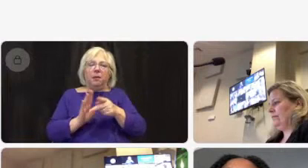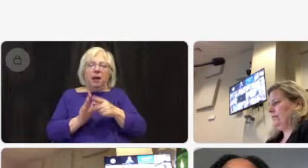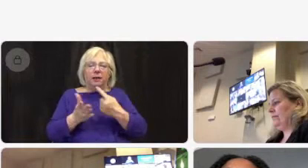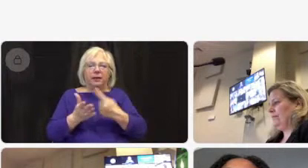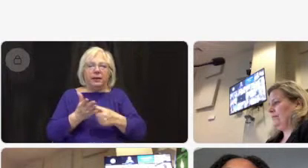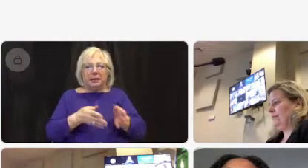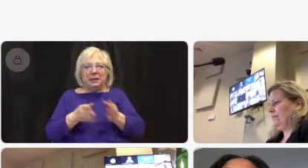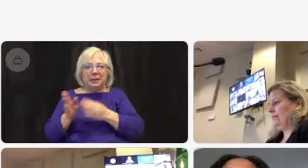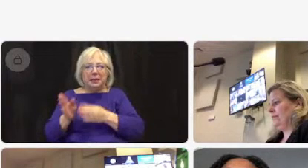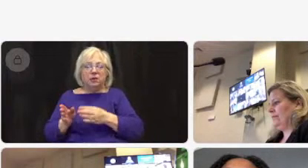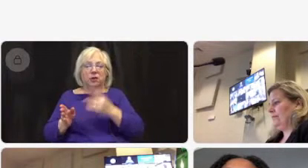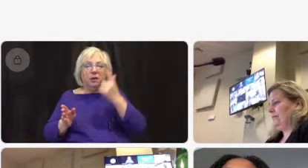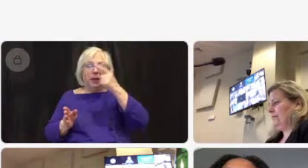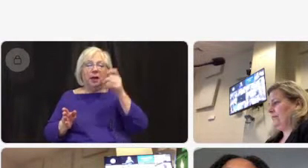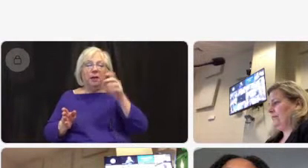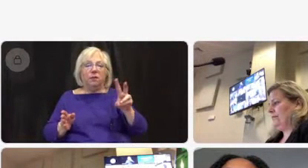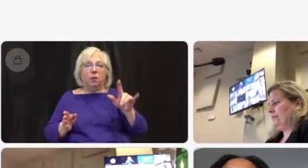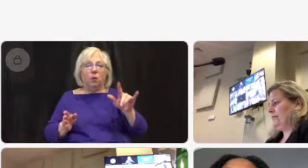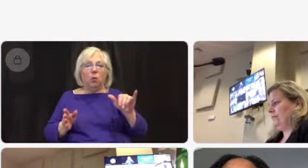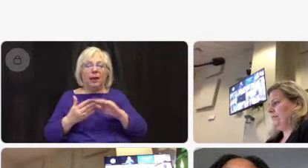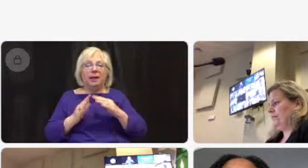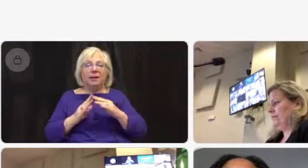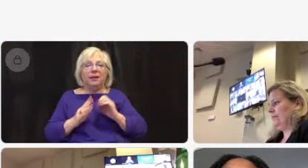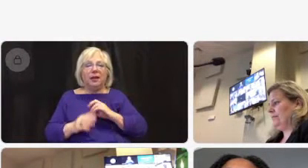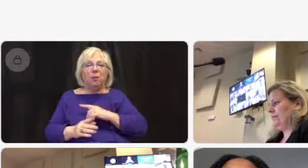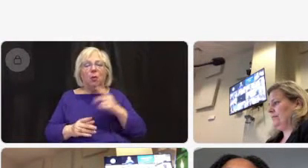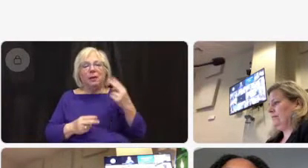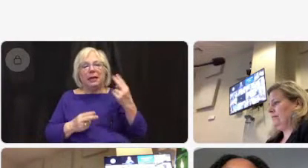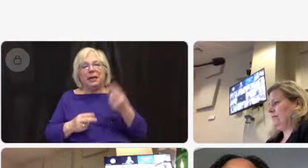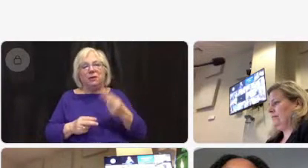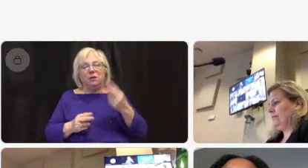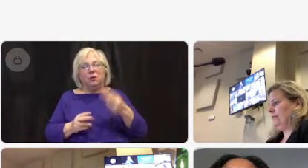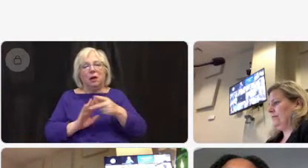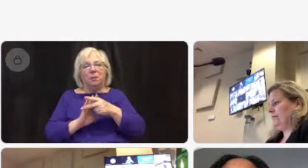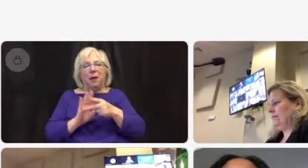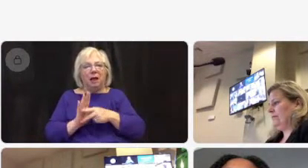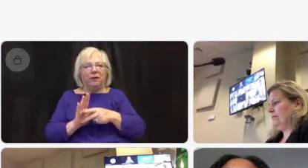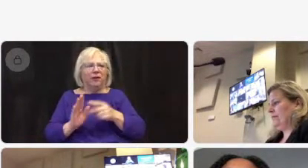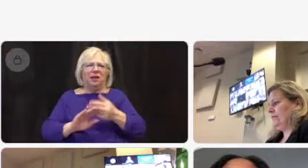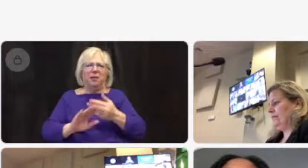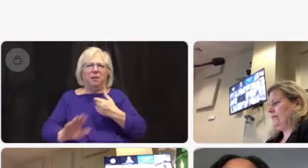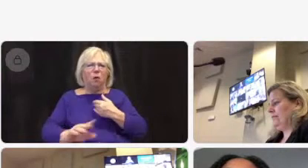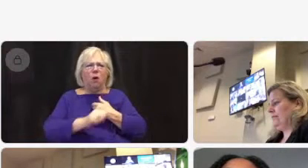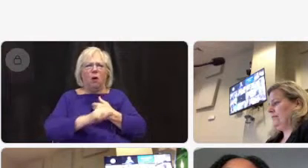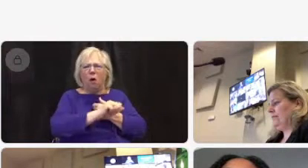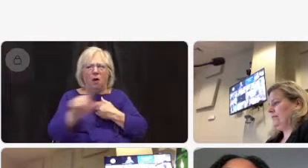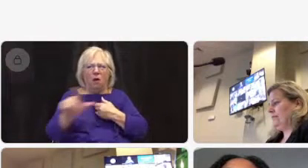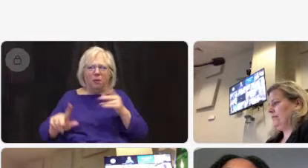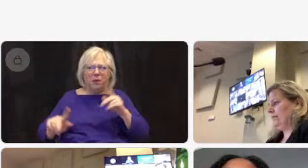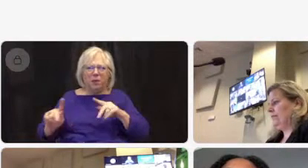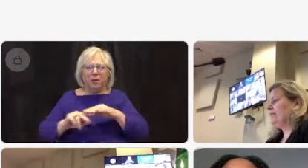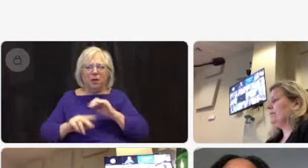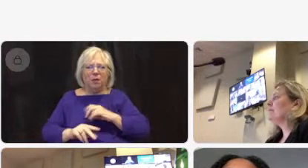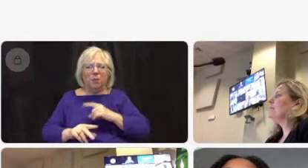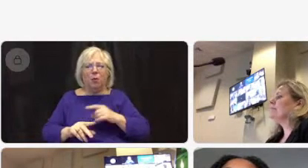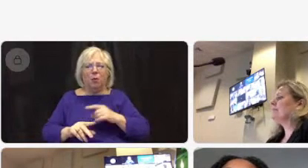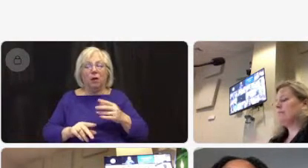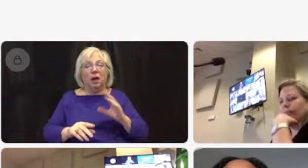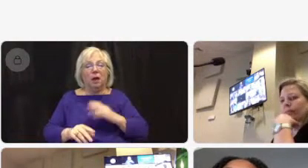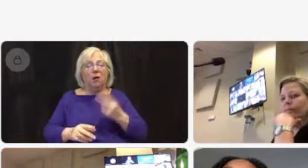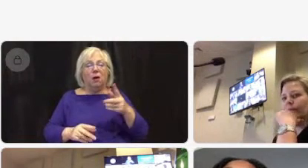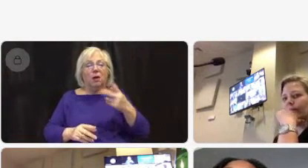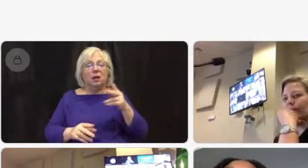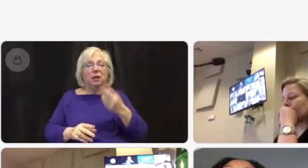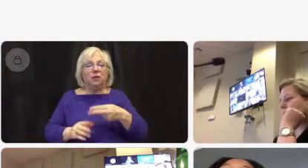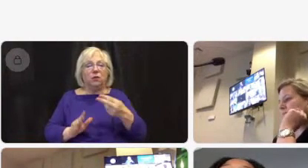meetings because of how the city board's historic policy, and this predates everyone on the city board,